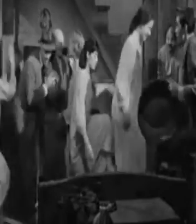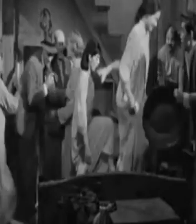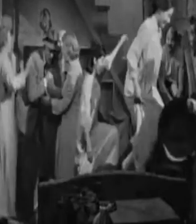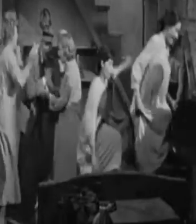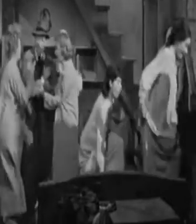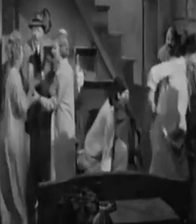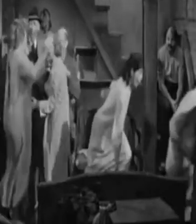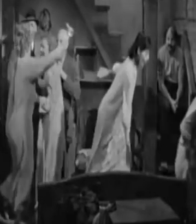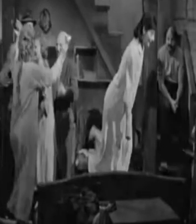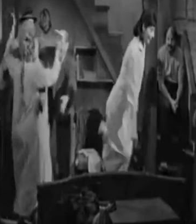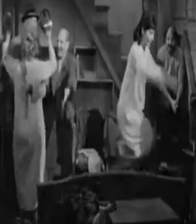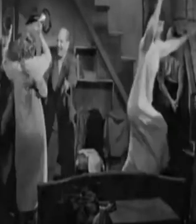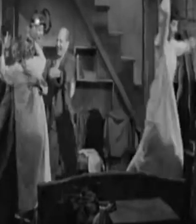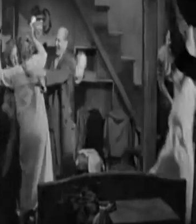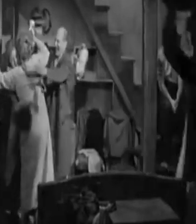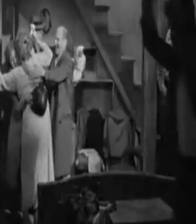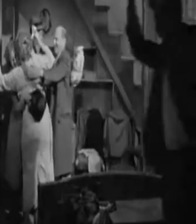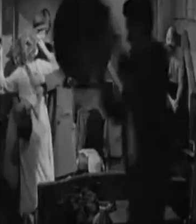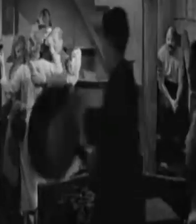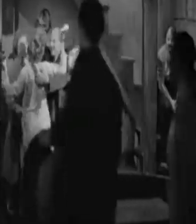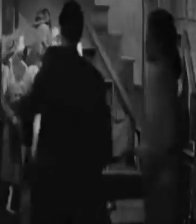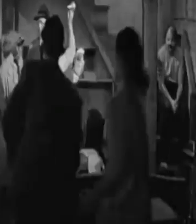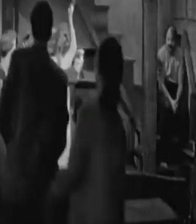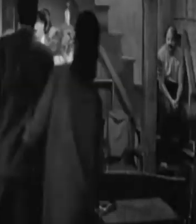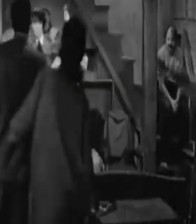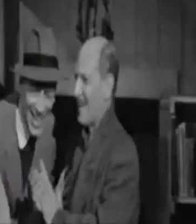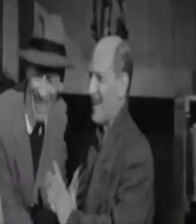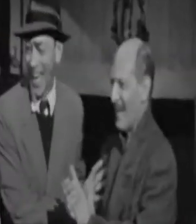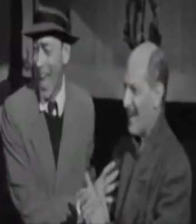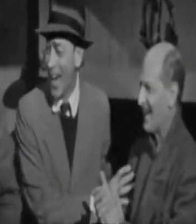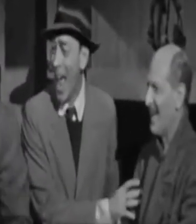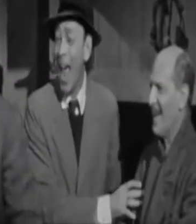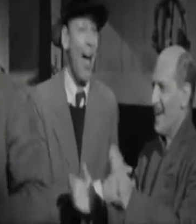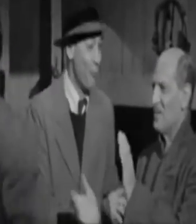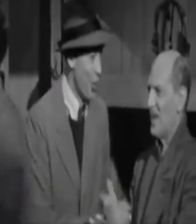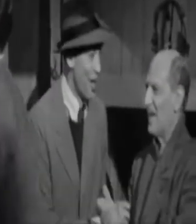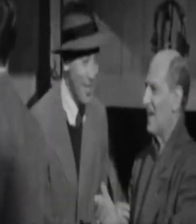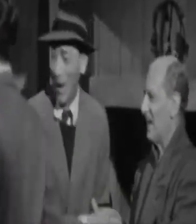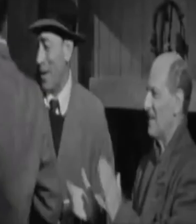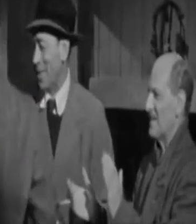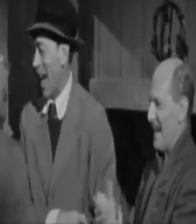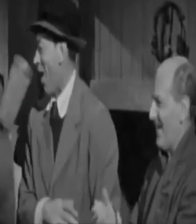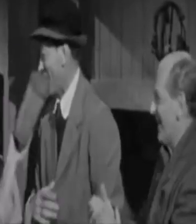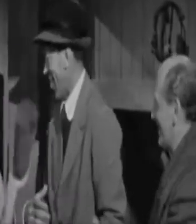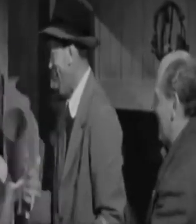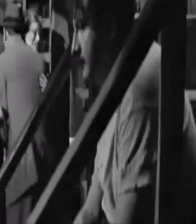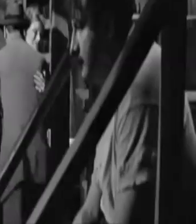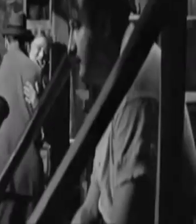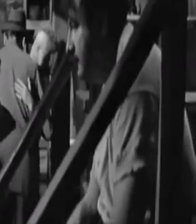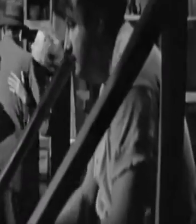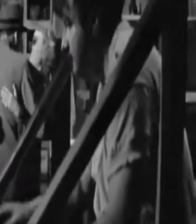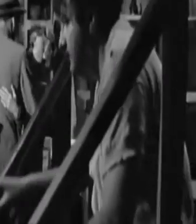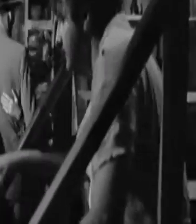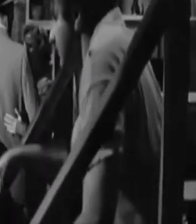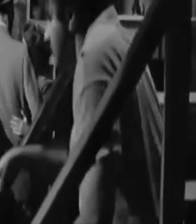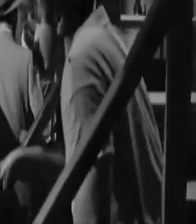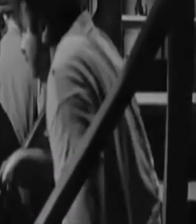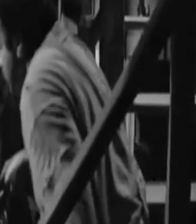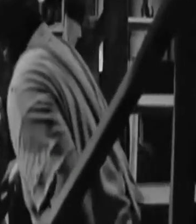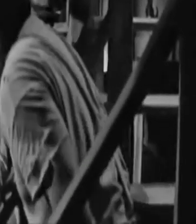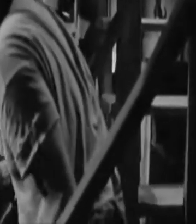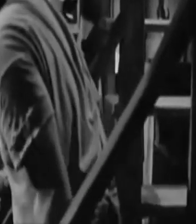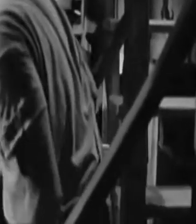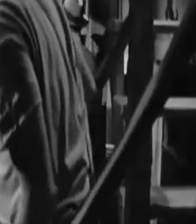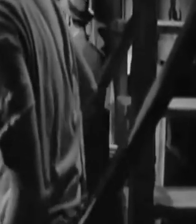planned to restore. We'll fight and we'll capture our country again. And freedom is ours evermore.